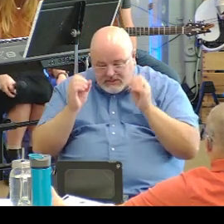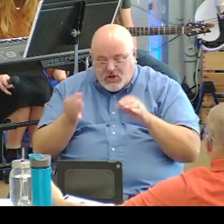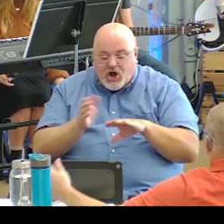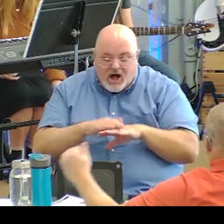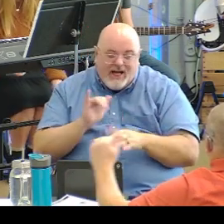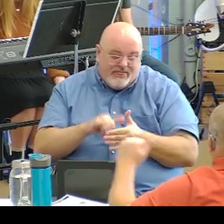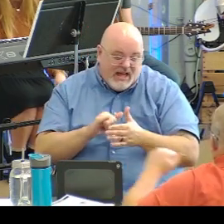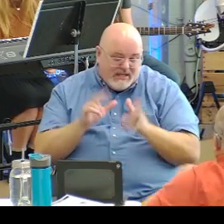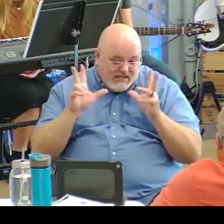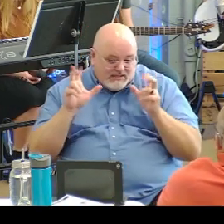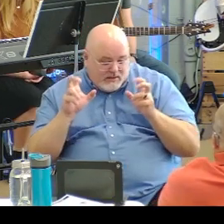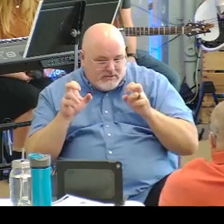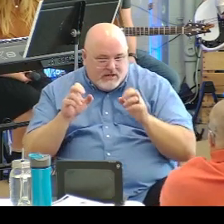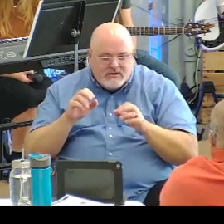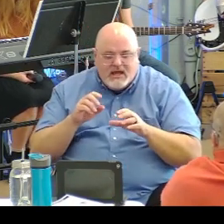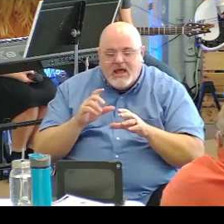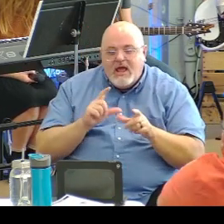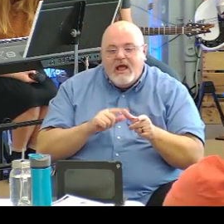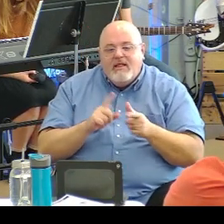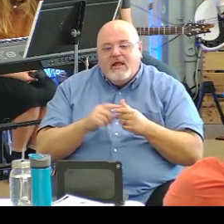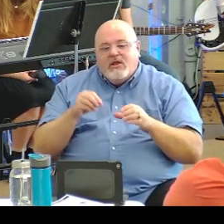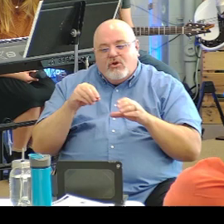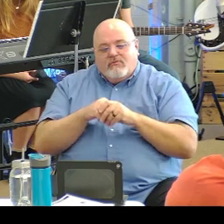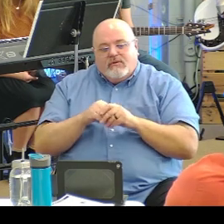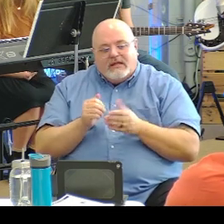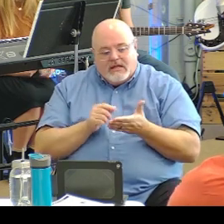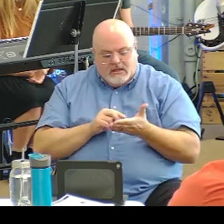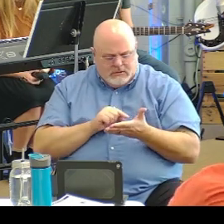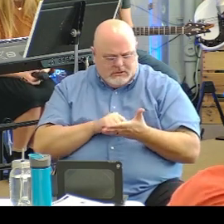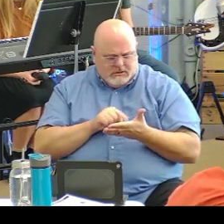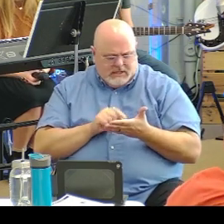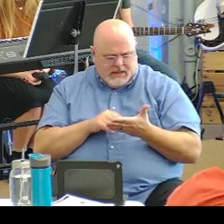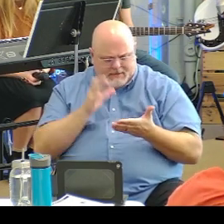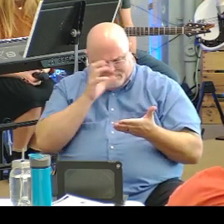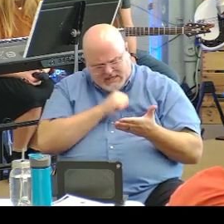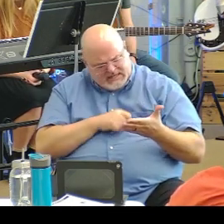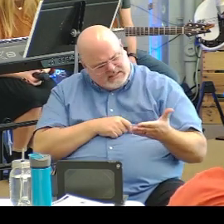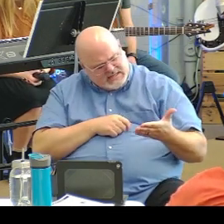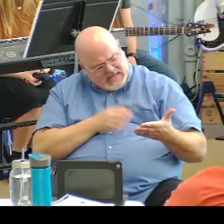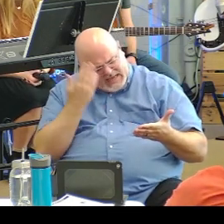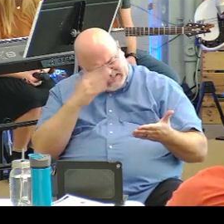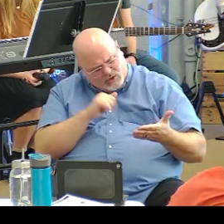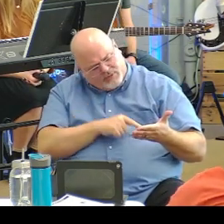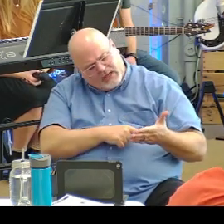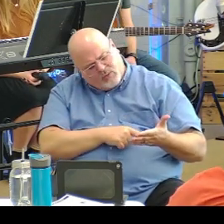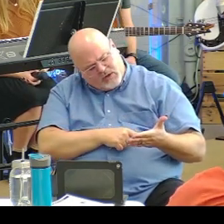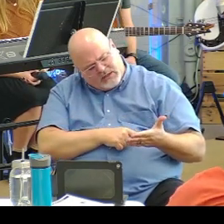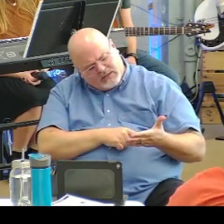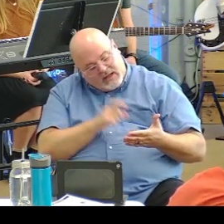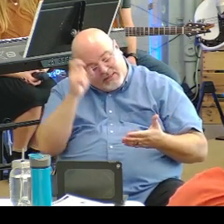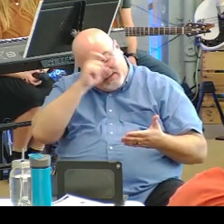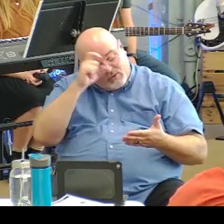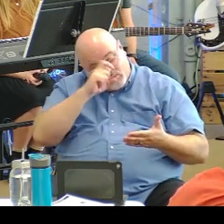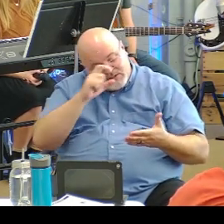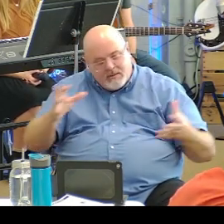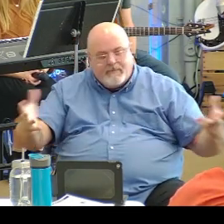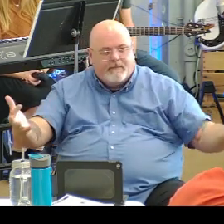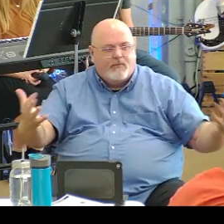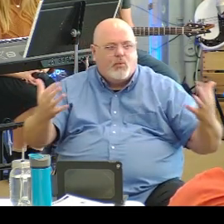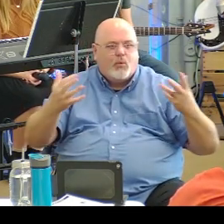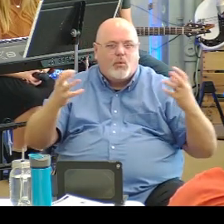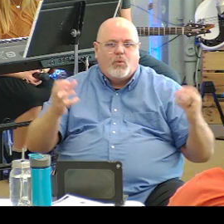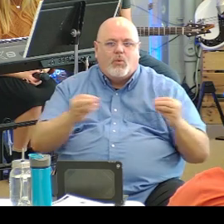bibliology. You'll fill in the blanks of maybe some things you missed by the collective wisdom that we'll have in the class, and then